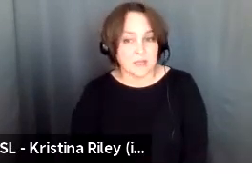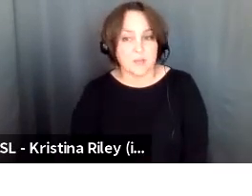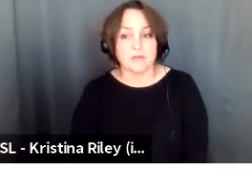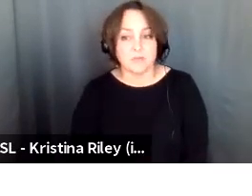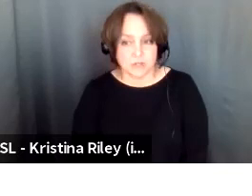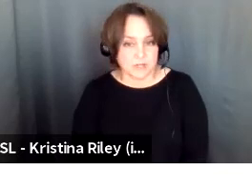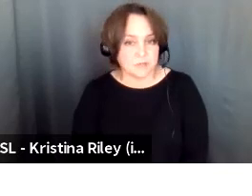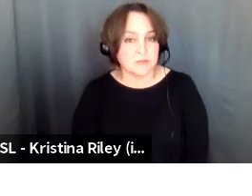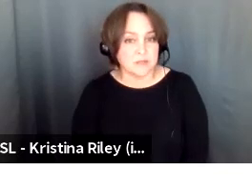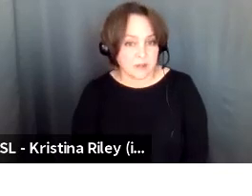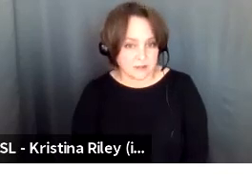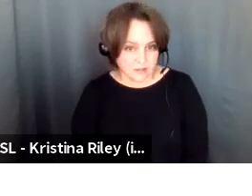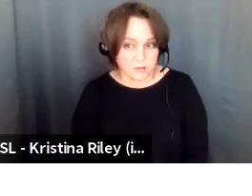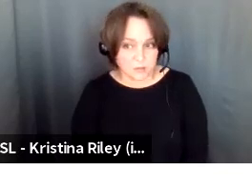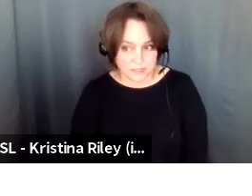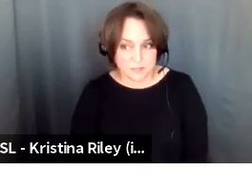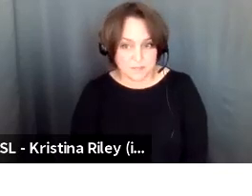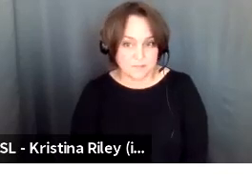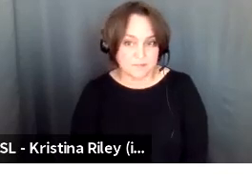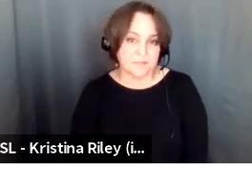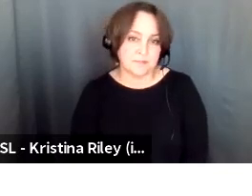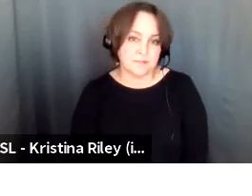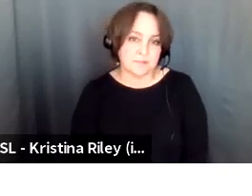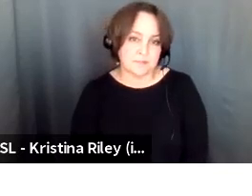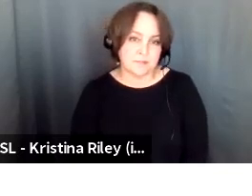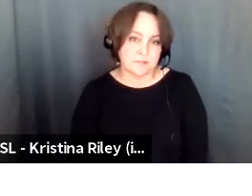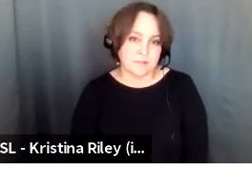led collaborative workshops with the Gallaudet community.